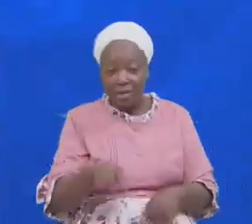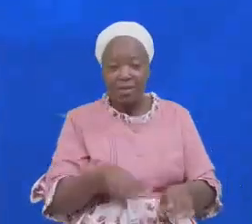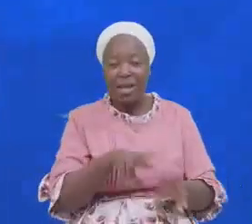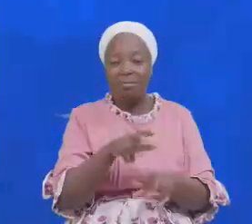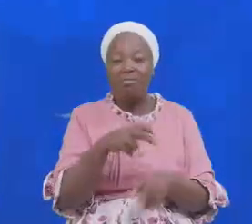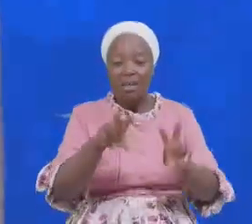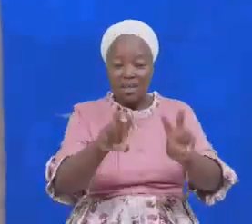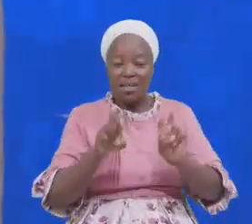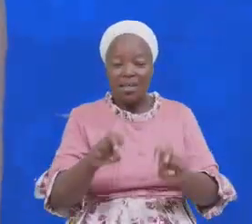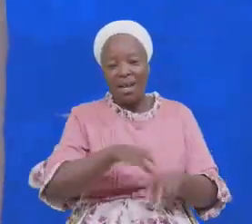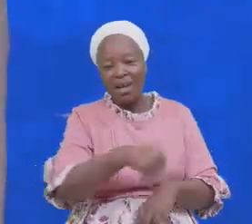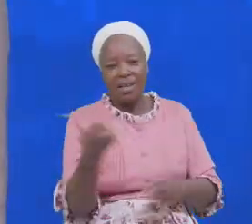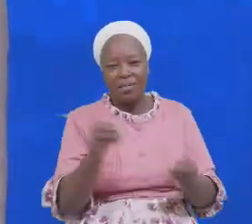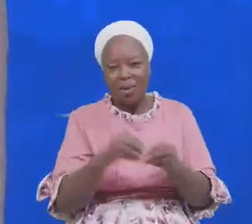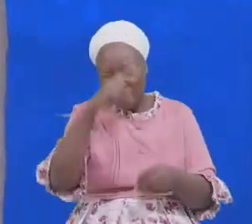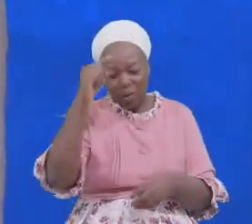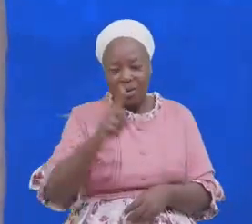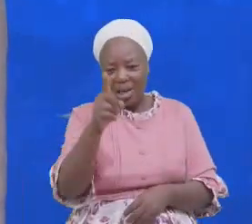poor.